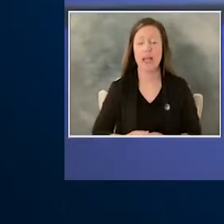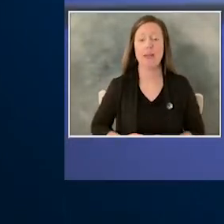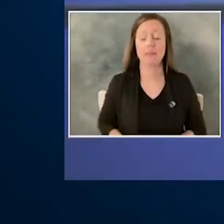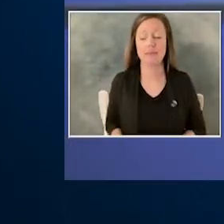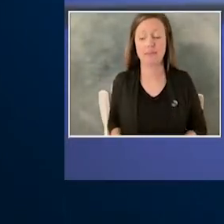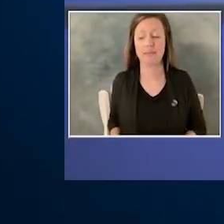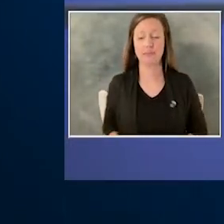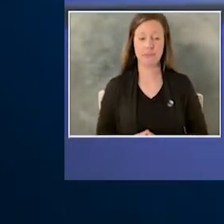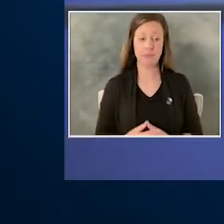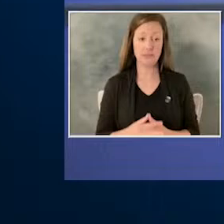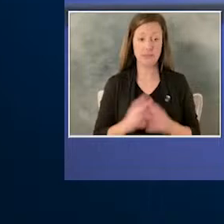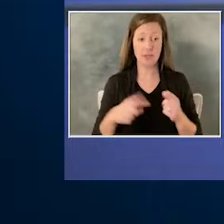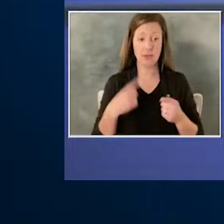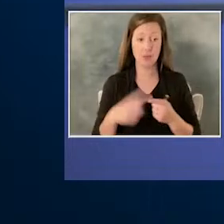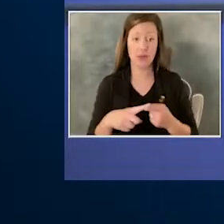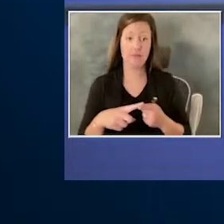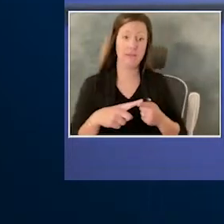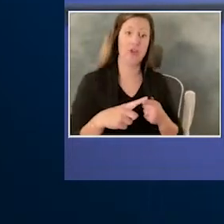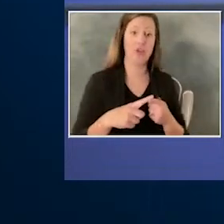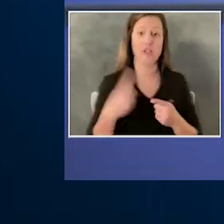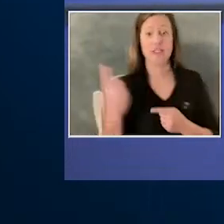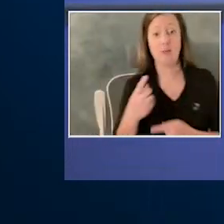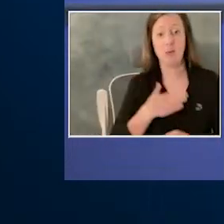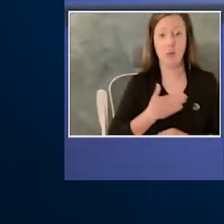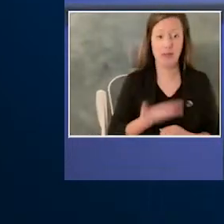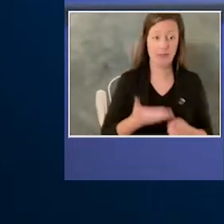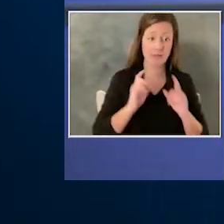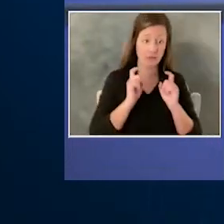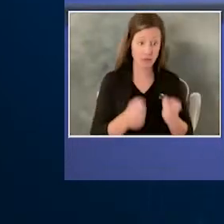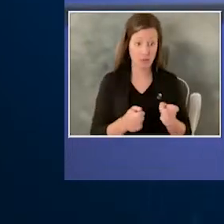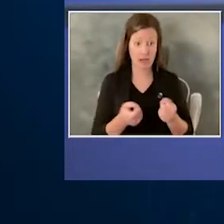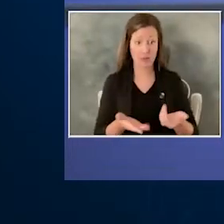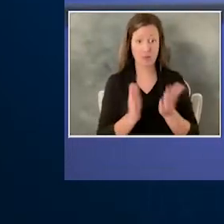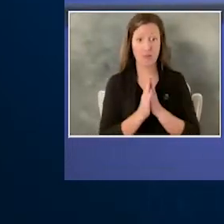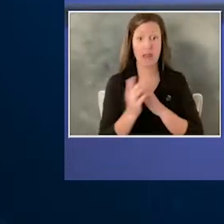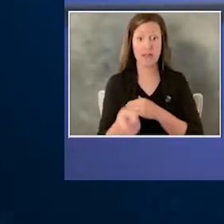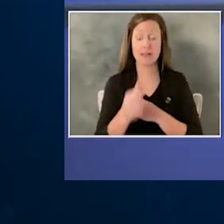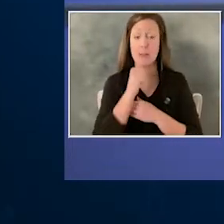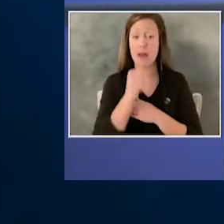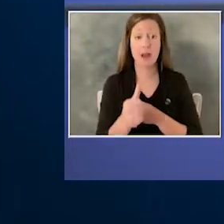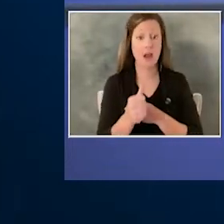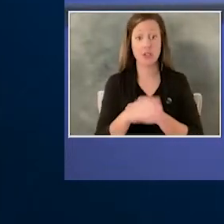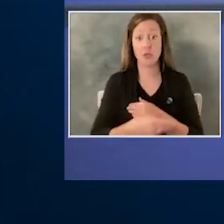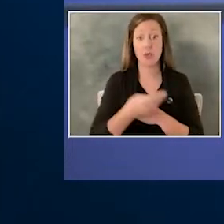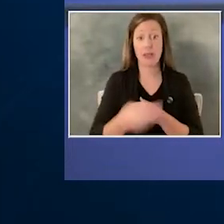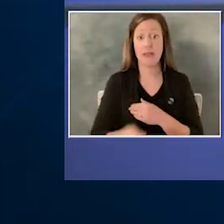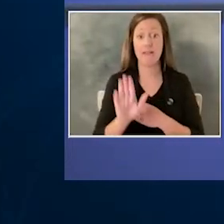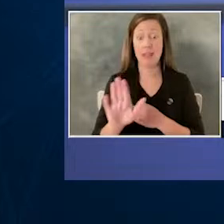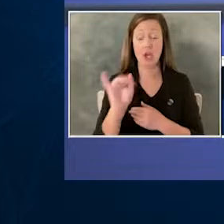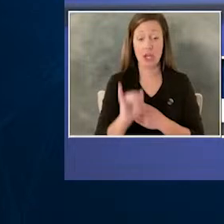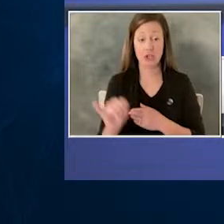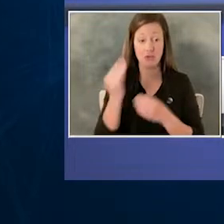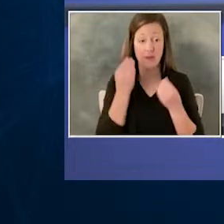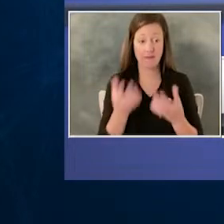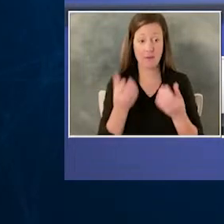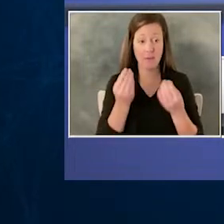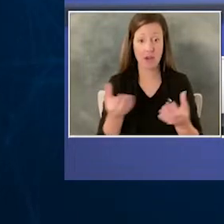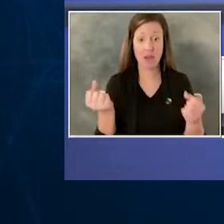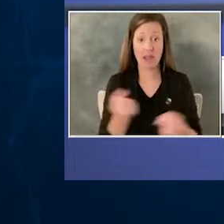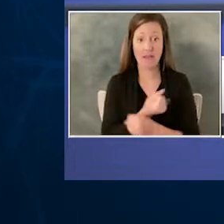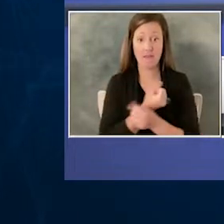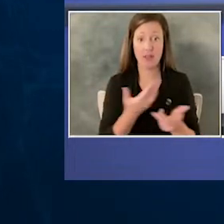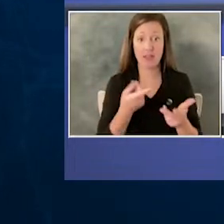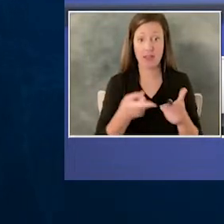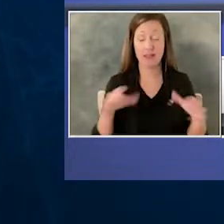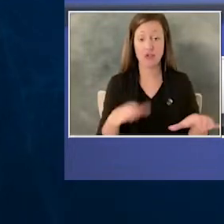when a donor comes forward, we ask them not to present their insurance information. Everything that they do for